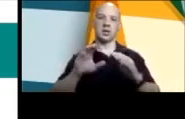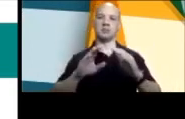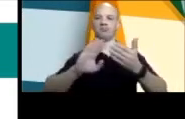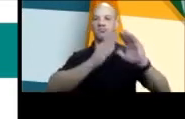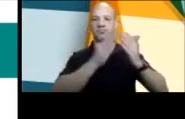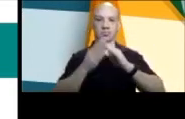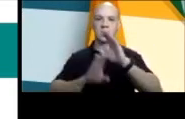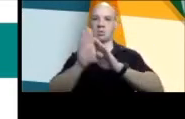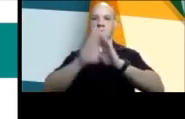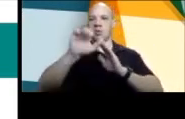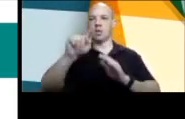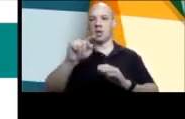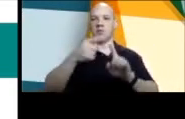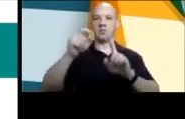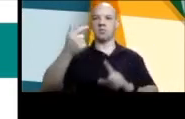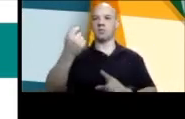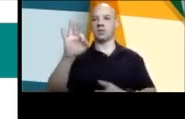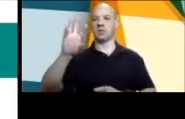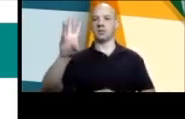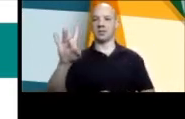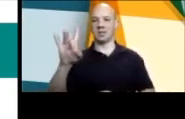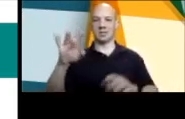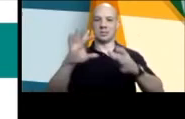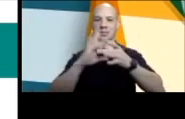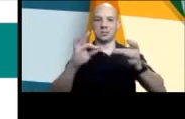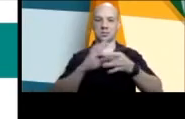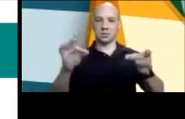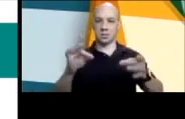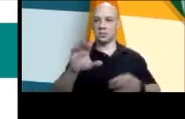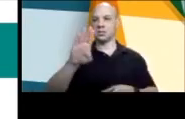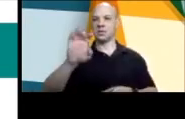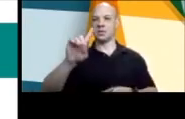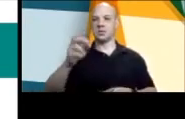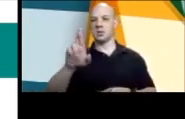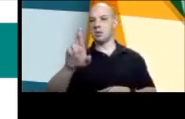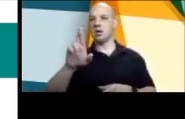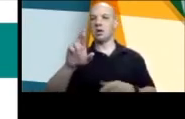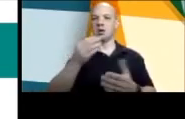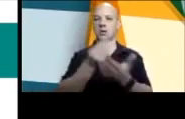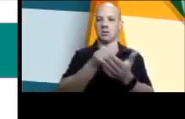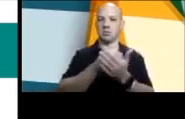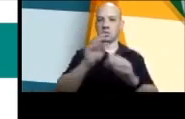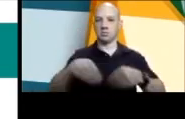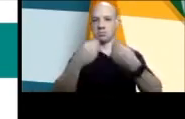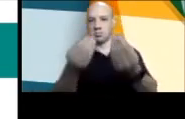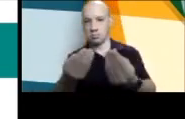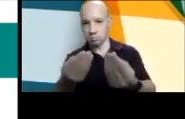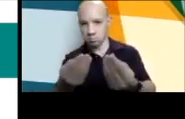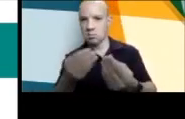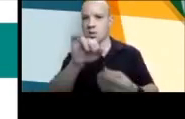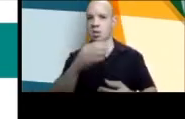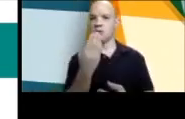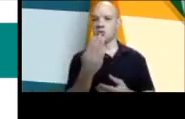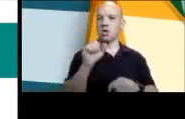of 1968, states that CDBG-DR funding is to provide to the greatest extent feasible job training,